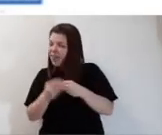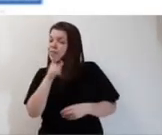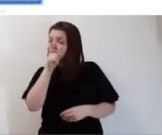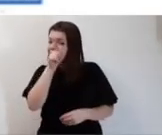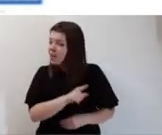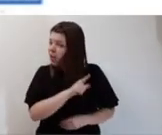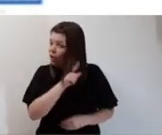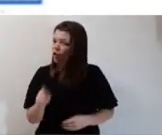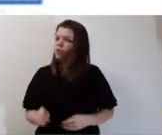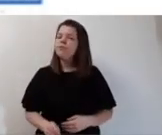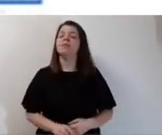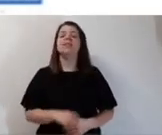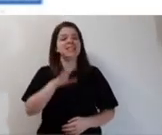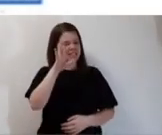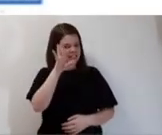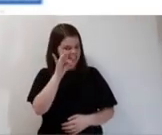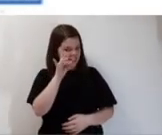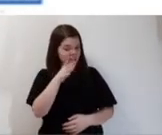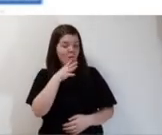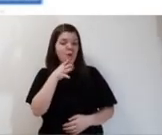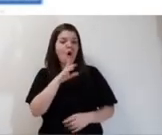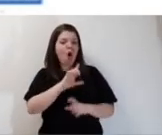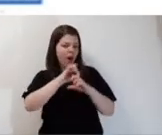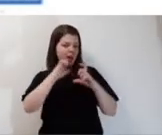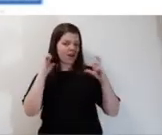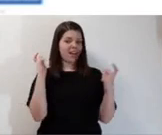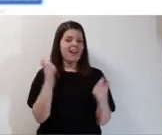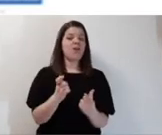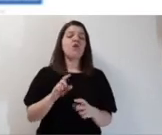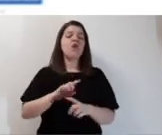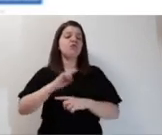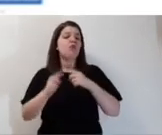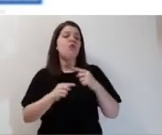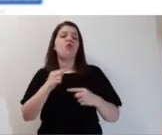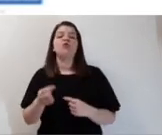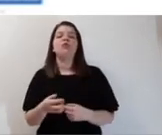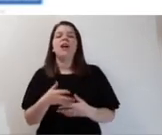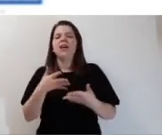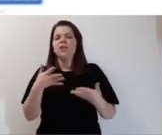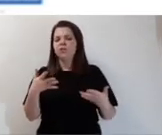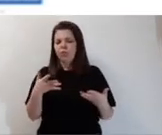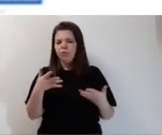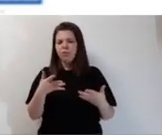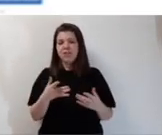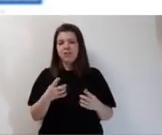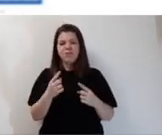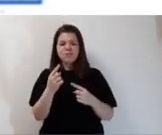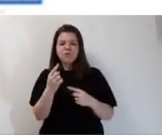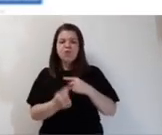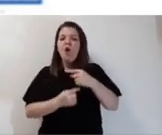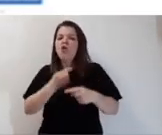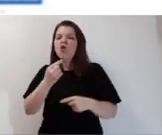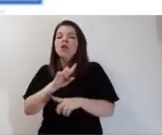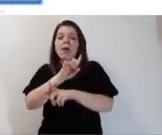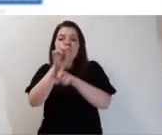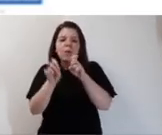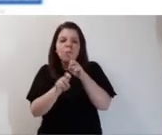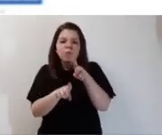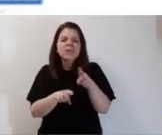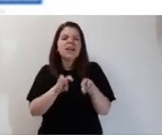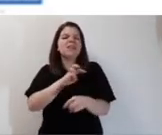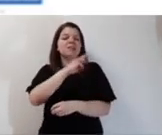important tool, daily meeting. Every day, on every session, they write down 3 questions about the team